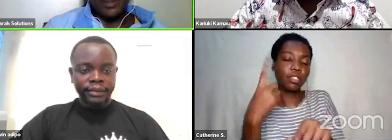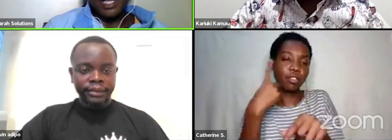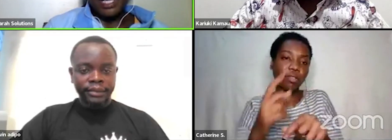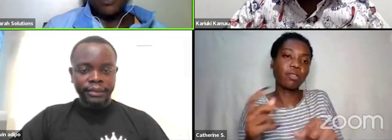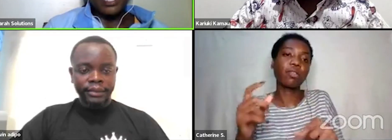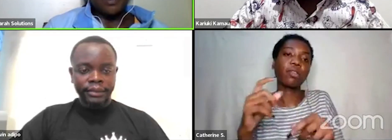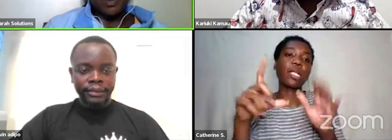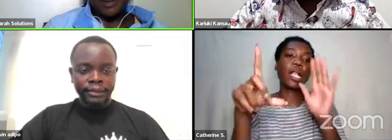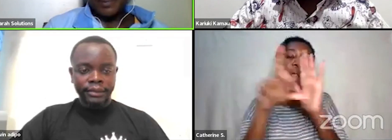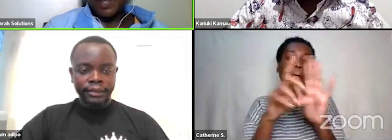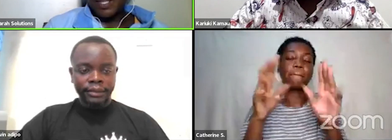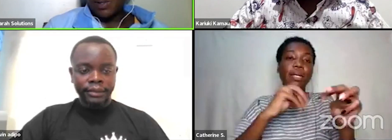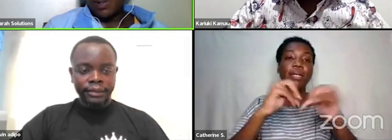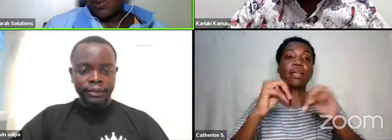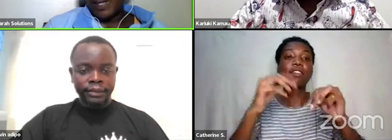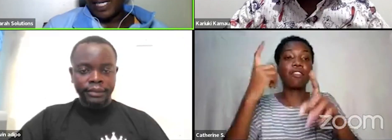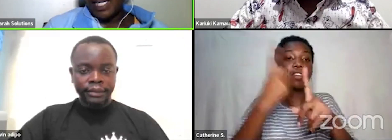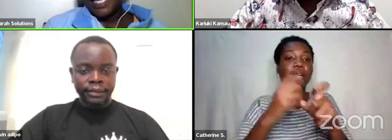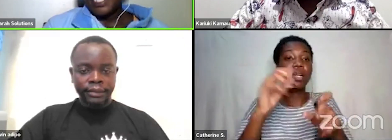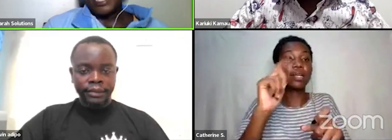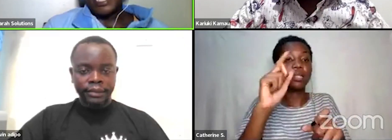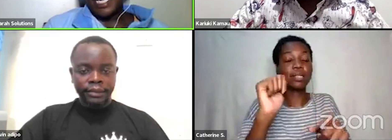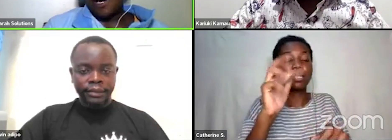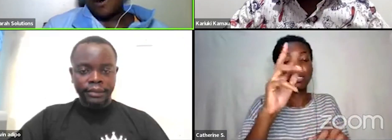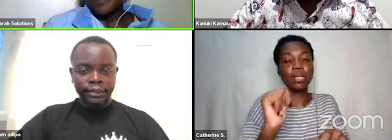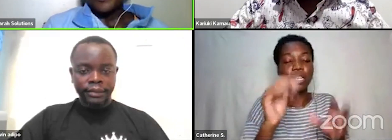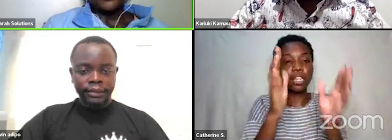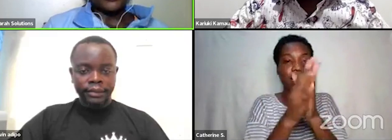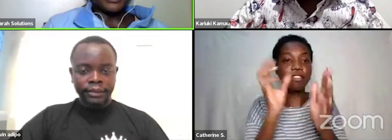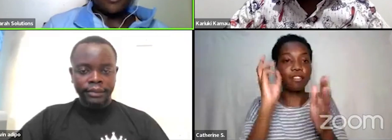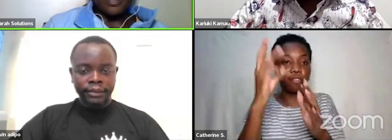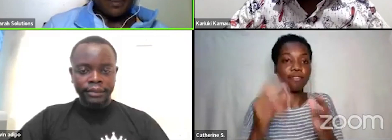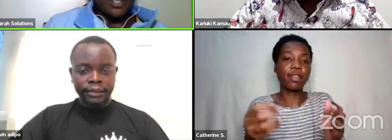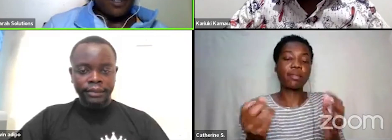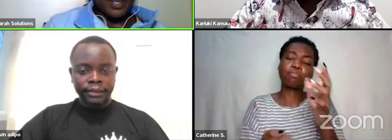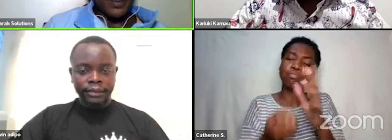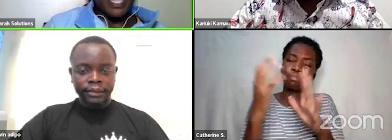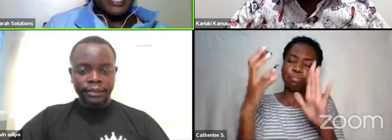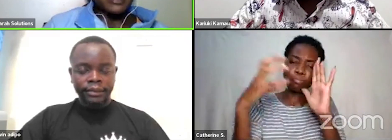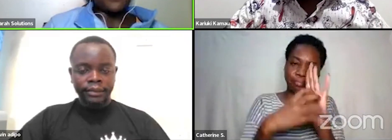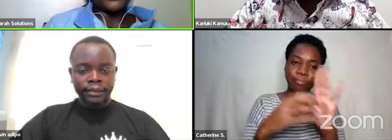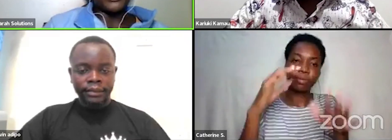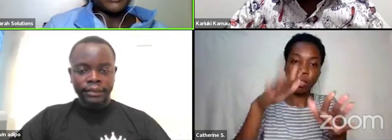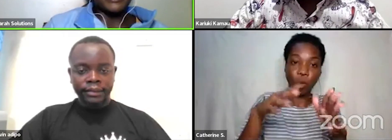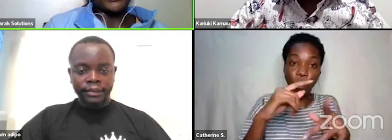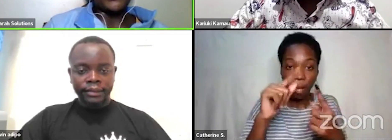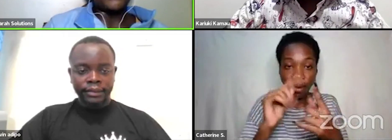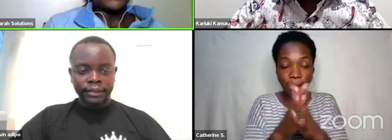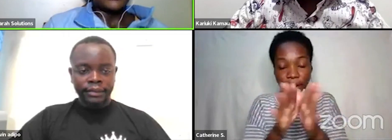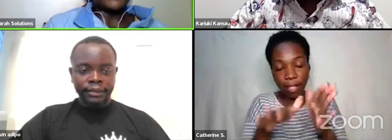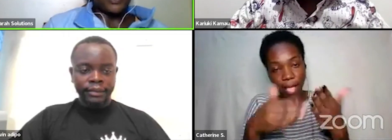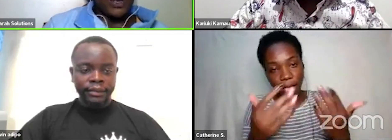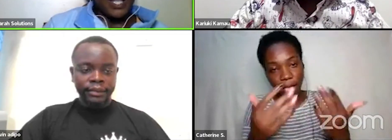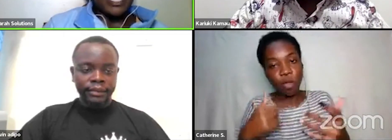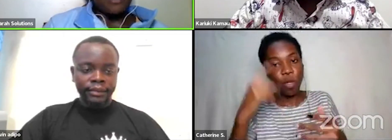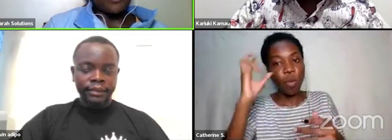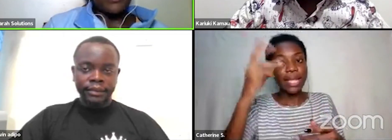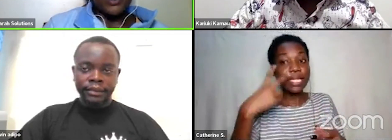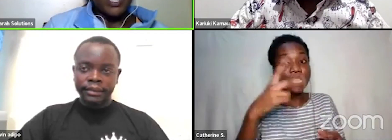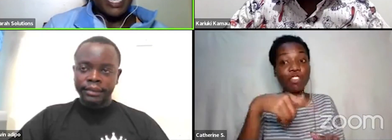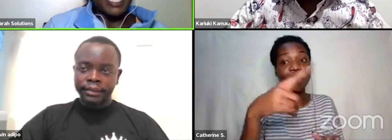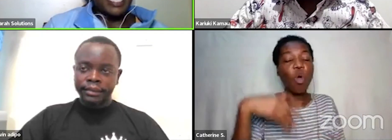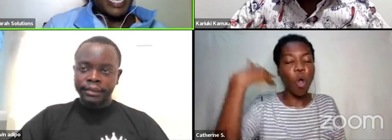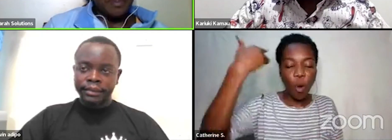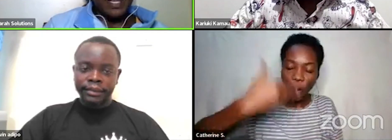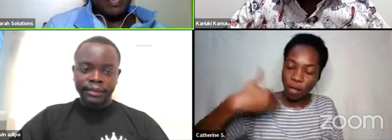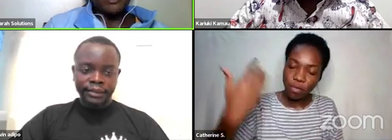Solutions for April, and we'll keep you up to date on when and how. So thank you very much for being with us. We shall see you as always